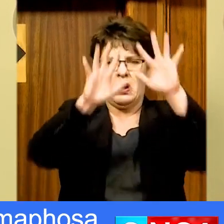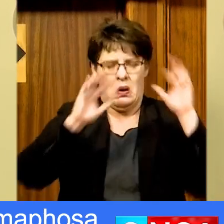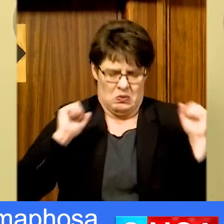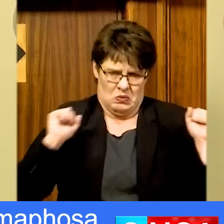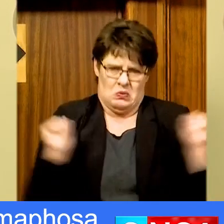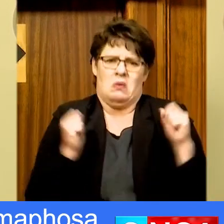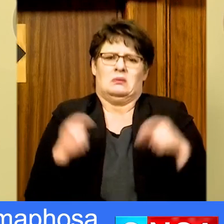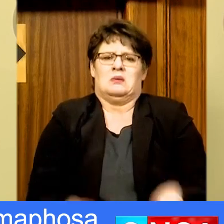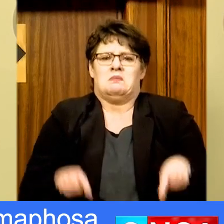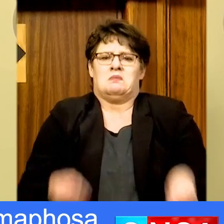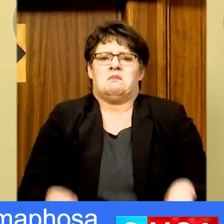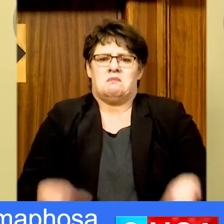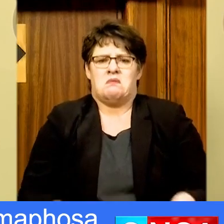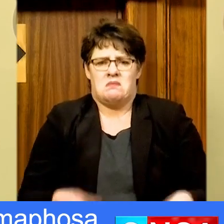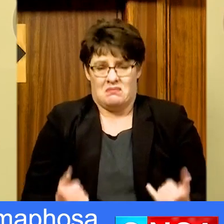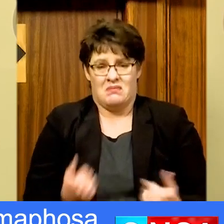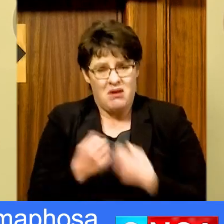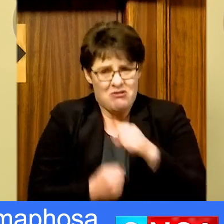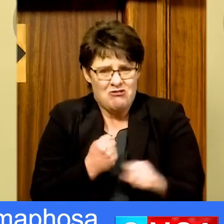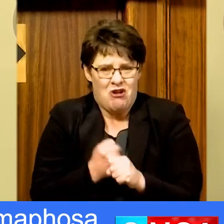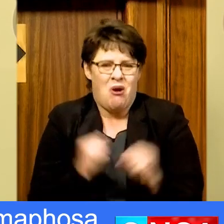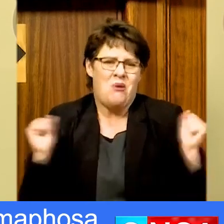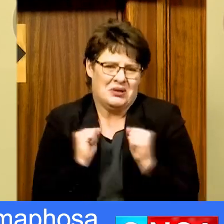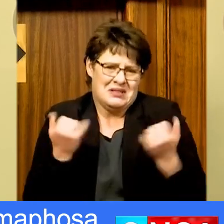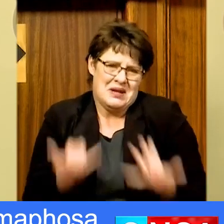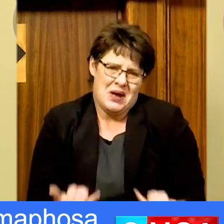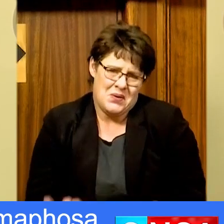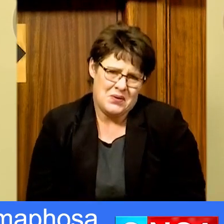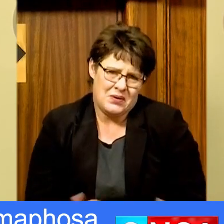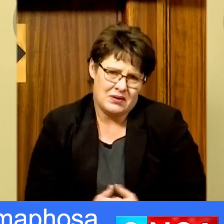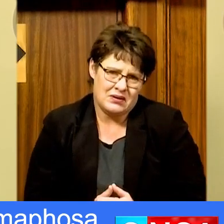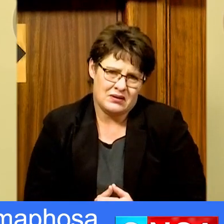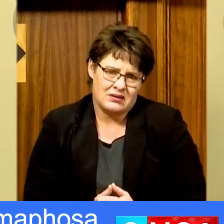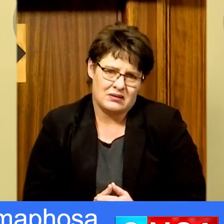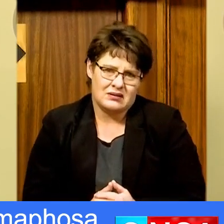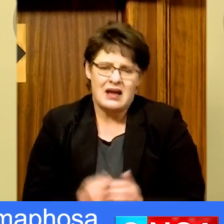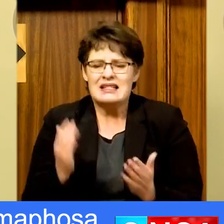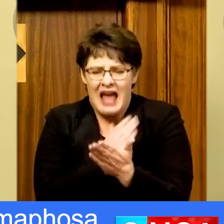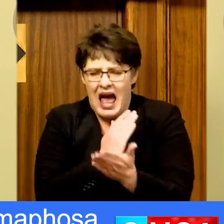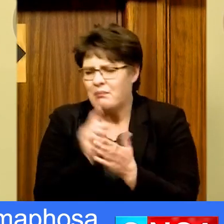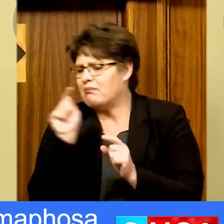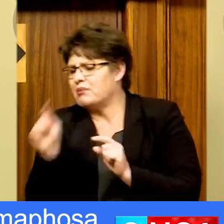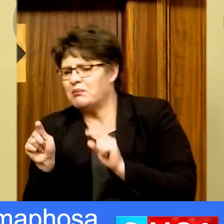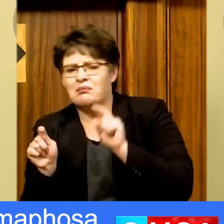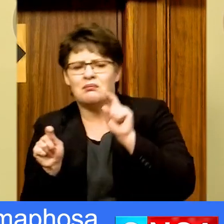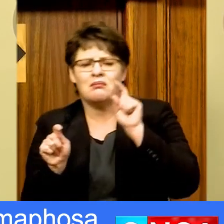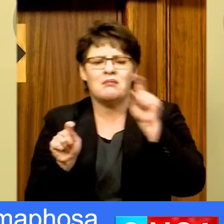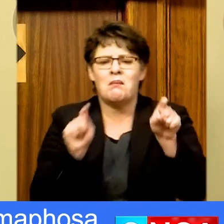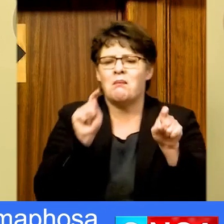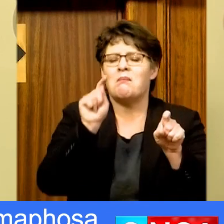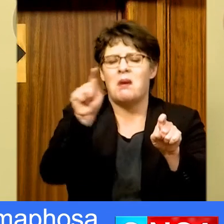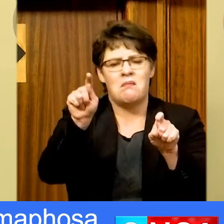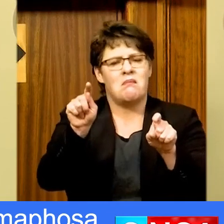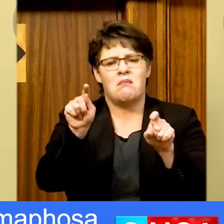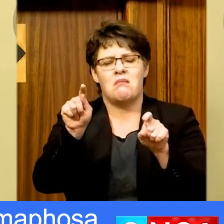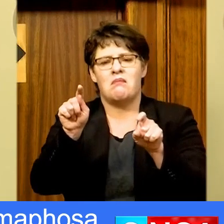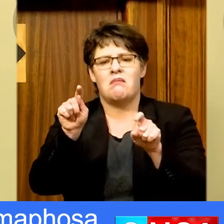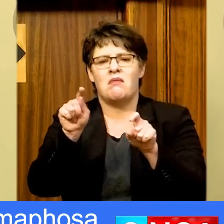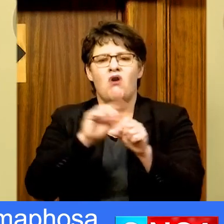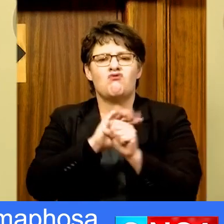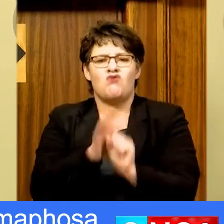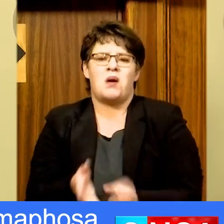Atlantic. At the few parts of the country that will remain